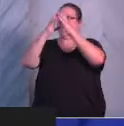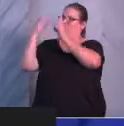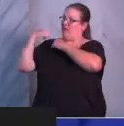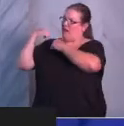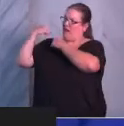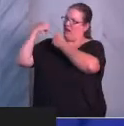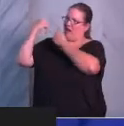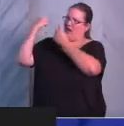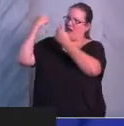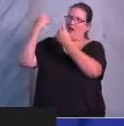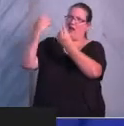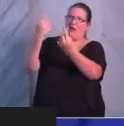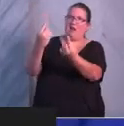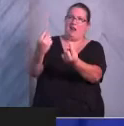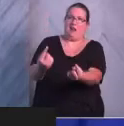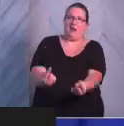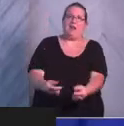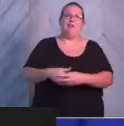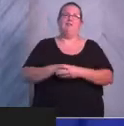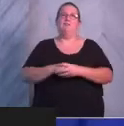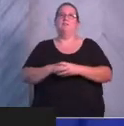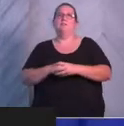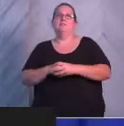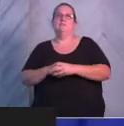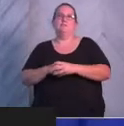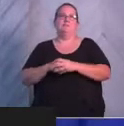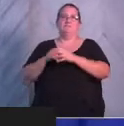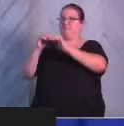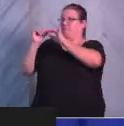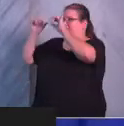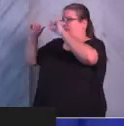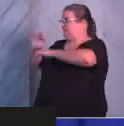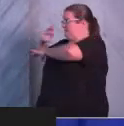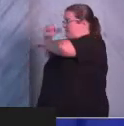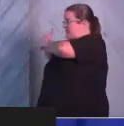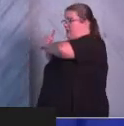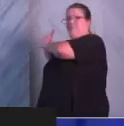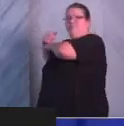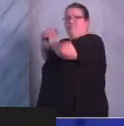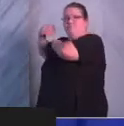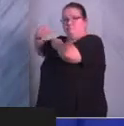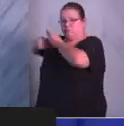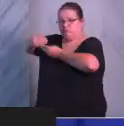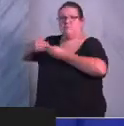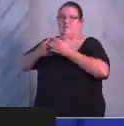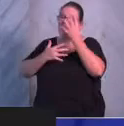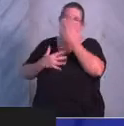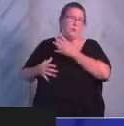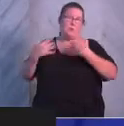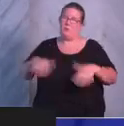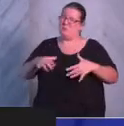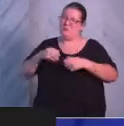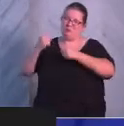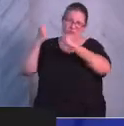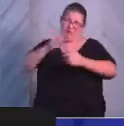many generations based on the systems that we have had in place that have unfortunately been extremely discriminatory